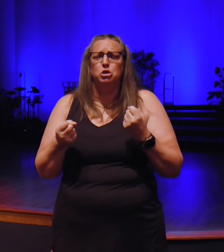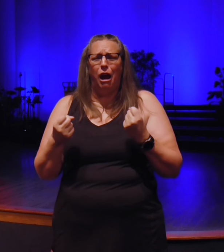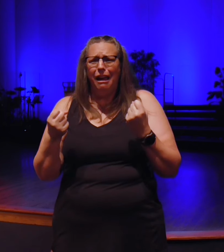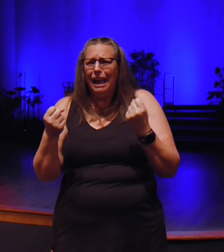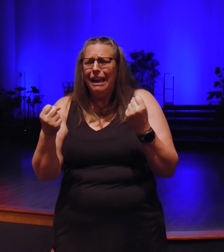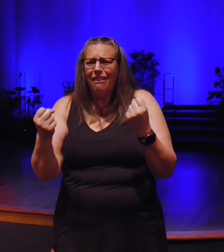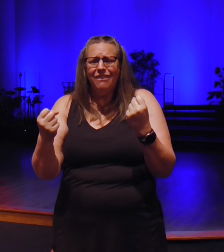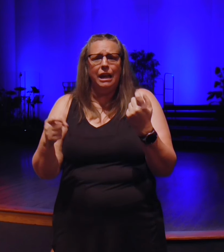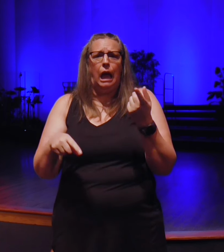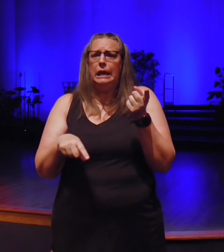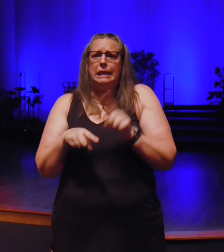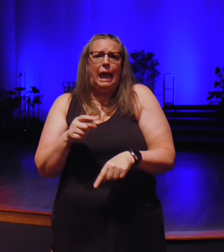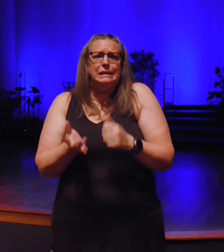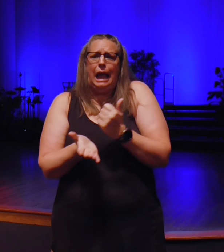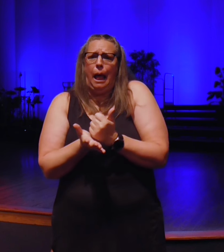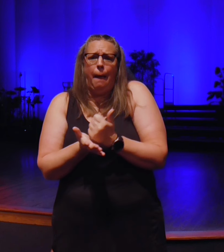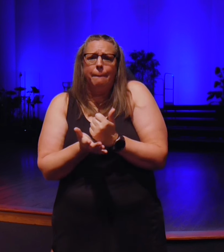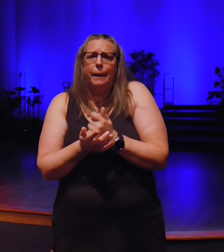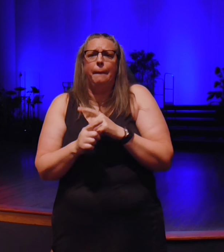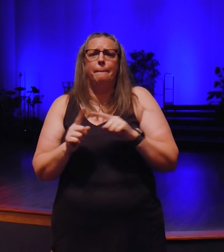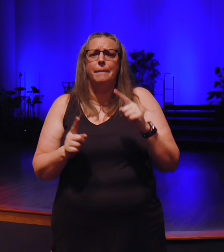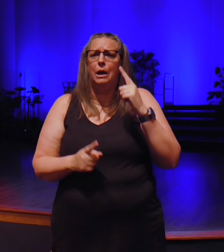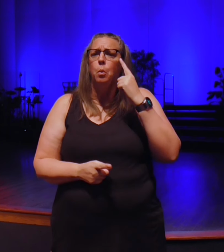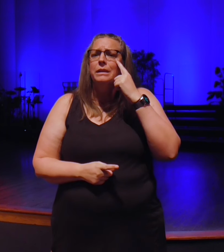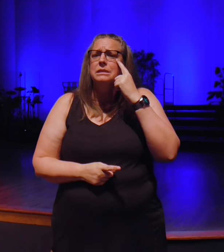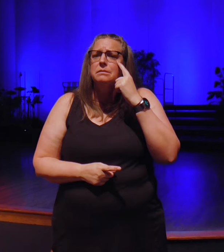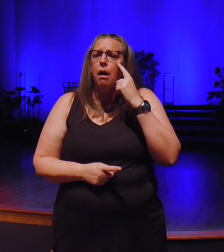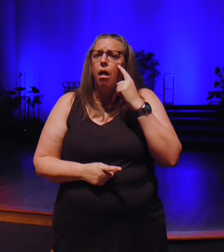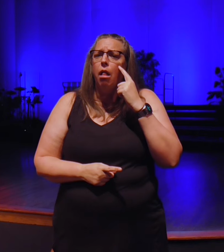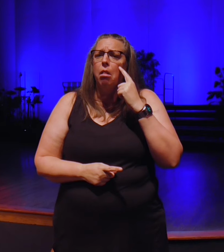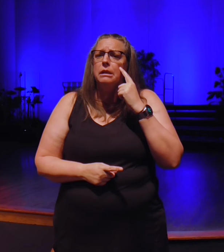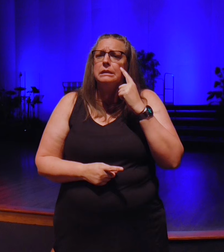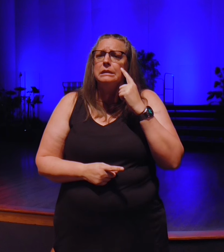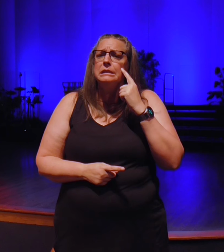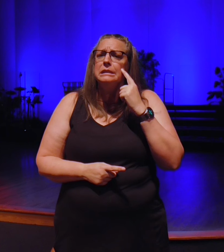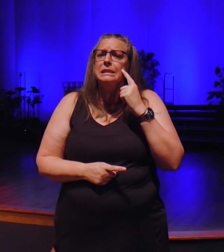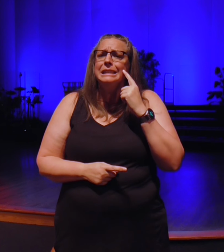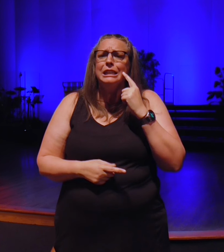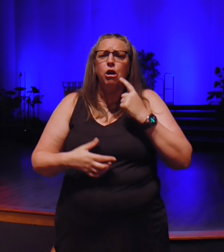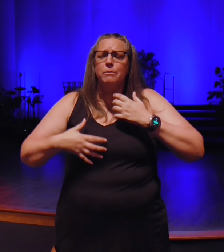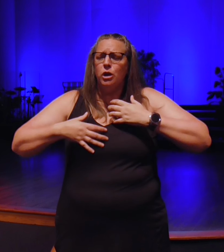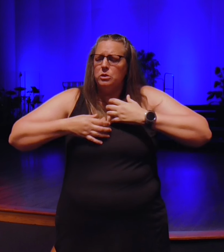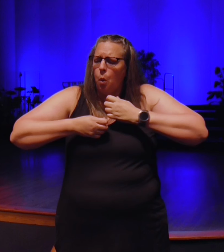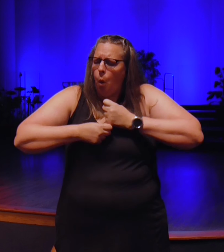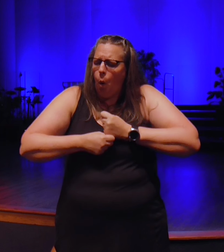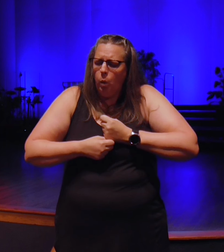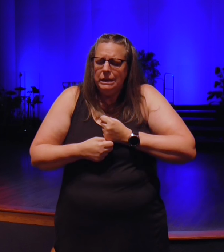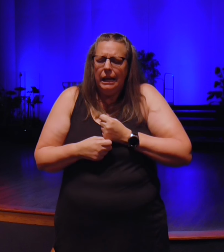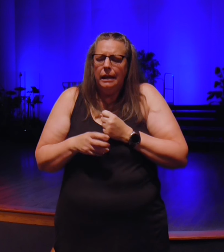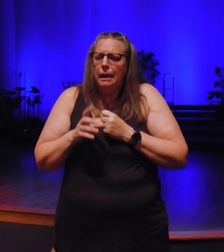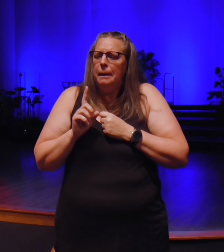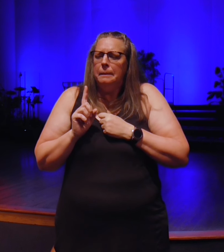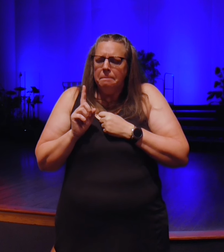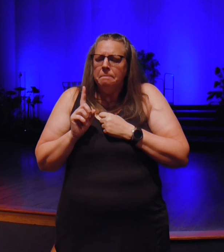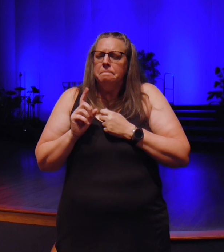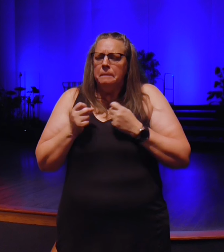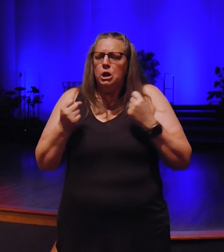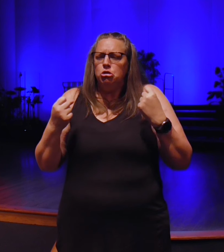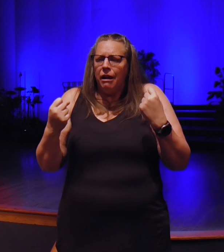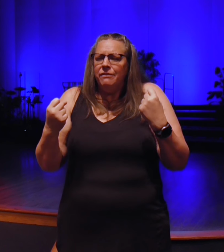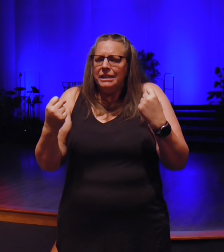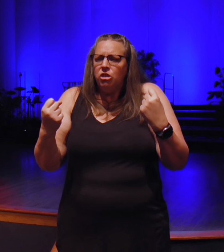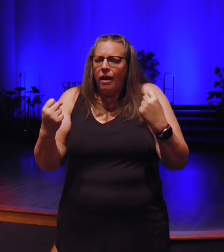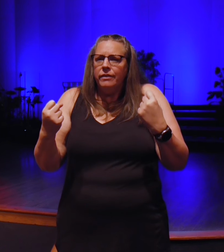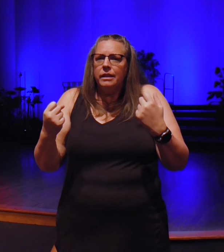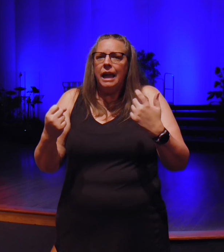I can't help it. I've held it together well, but there's a tear that's escaping down my eye and down my cheek. And just then, I feel the